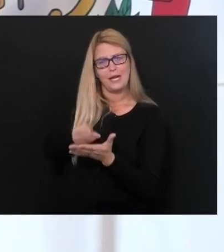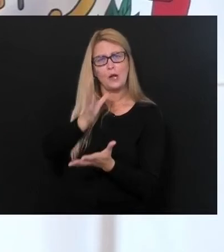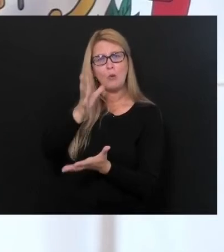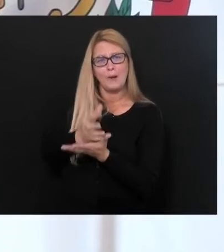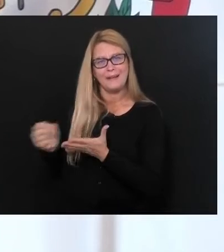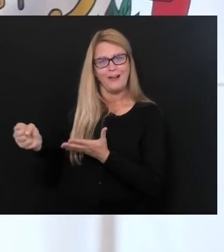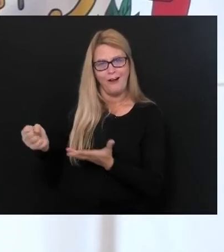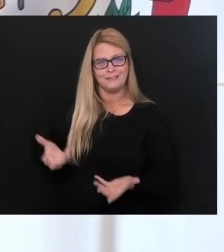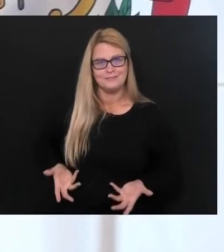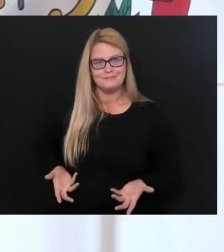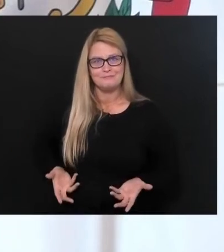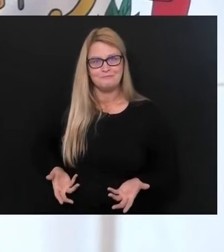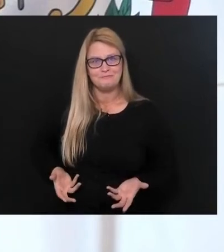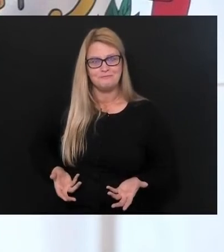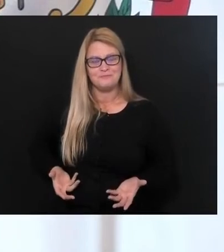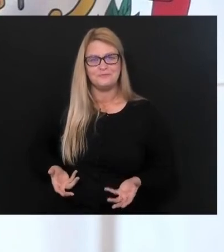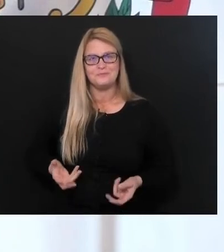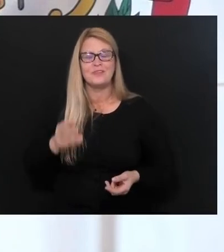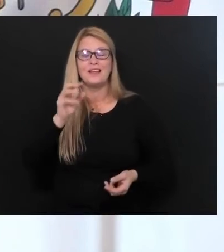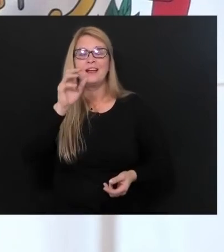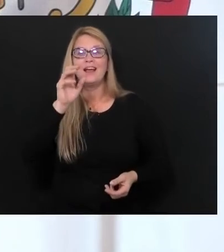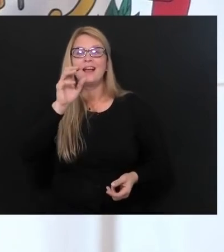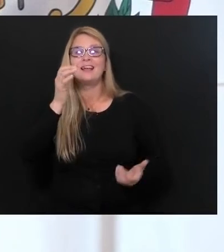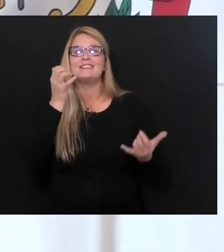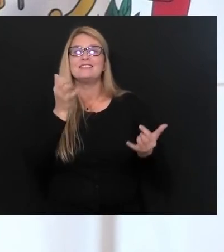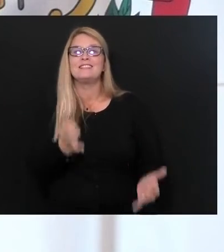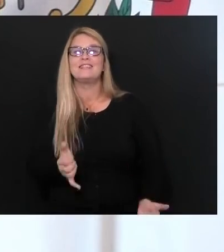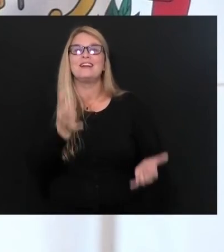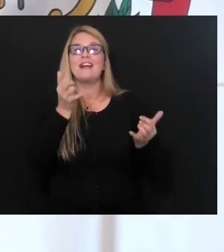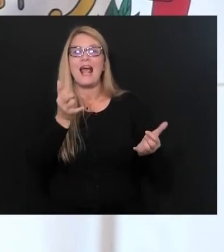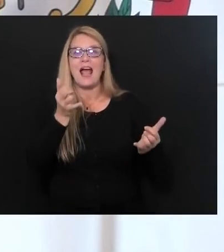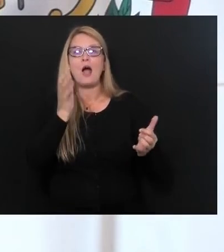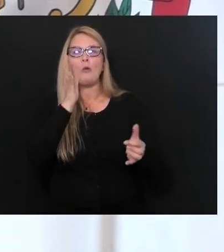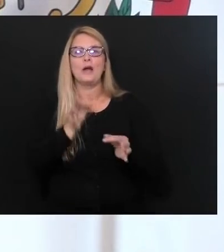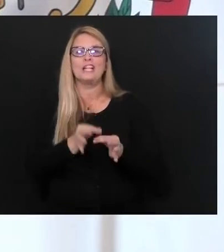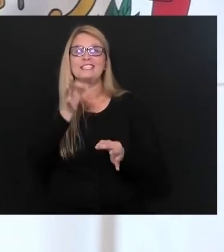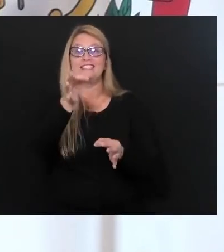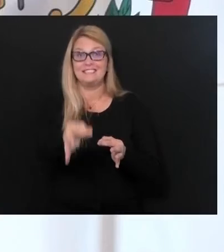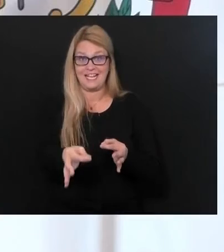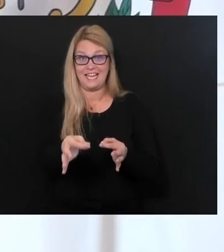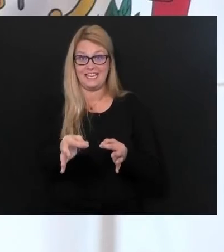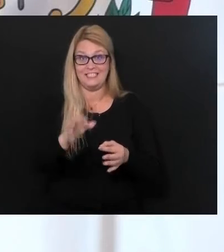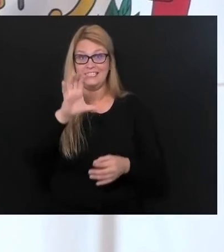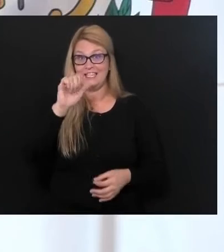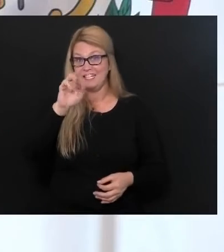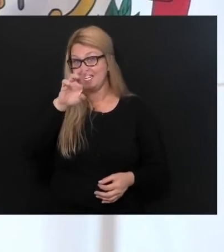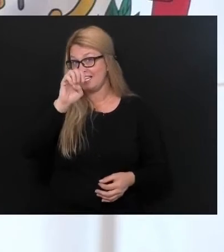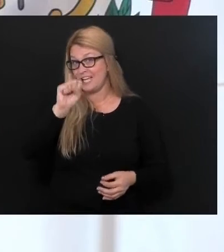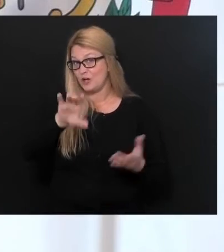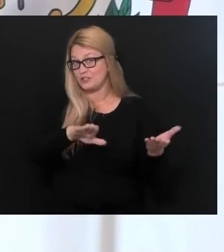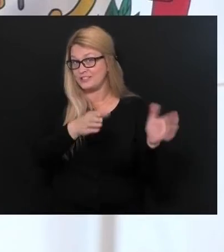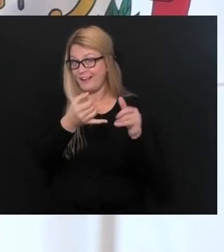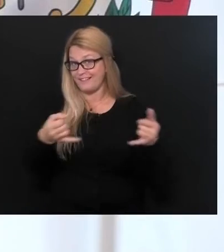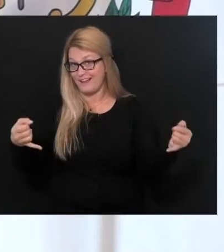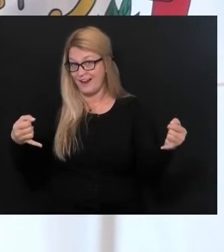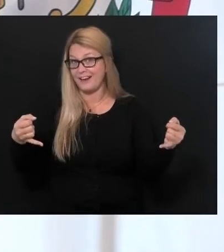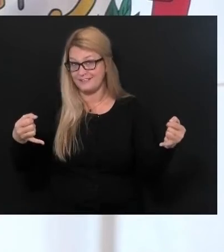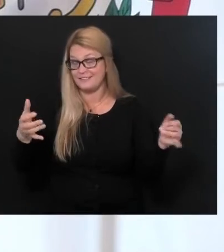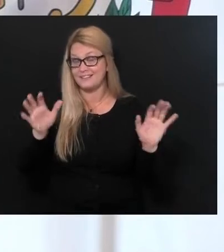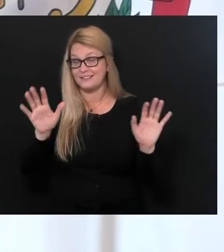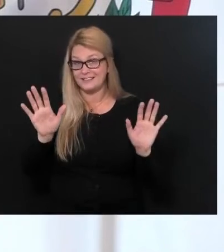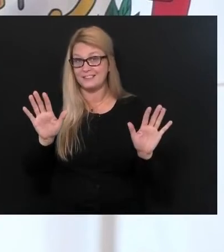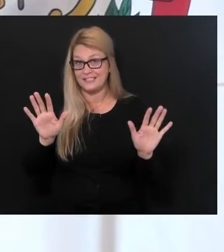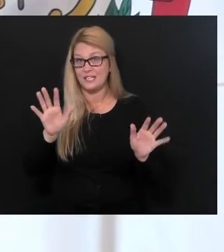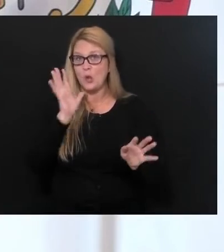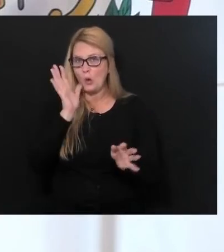be coming on top of all this is they're now going to extend the CARES deadline and everything. And so they're going